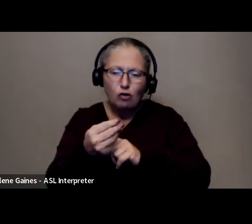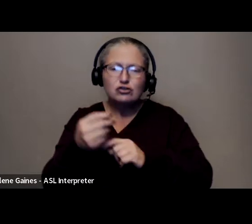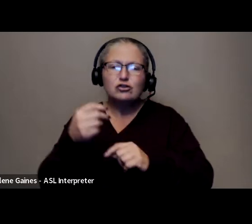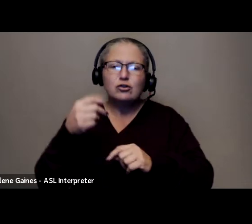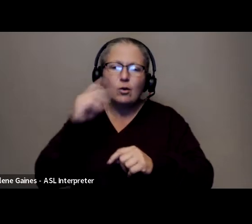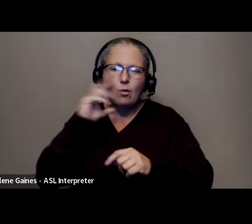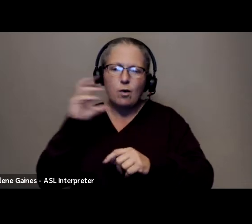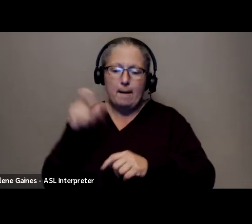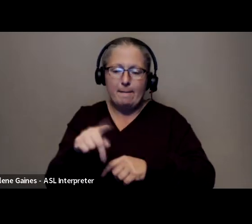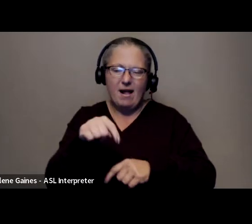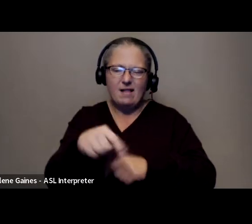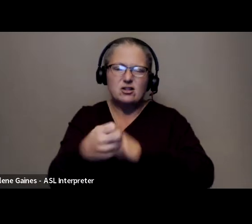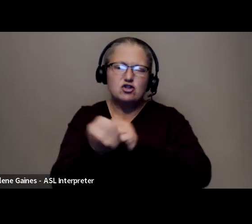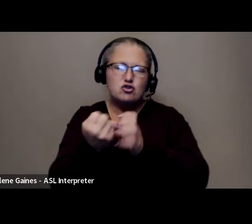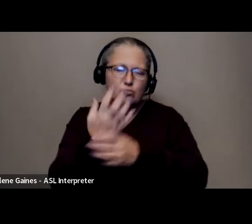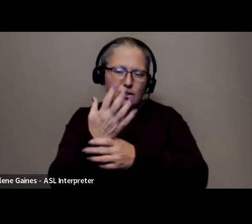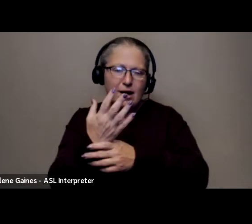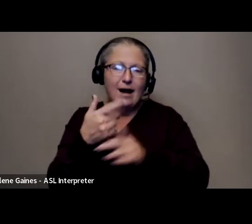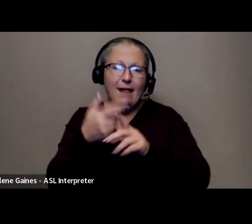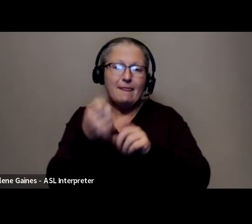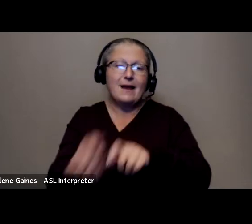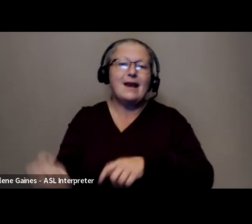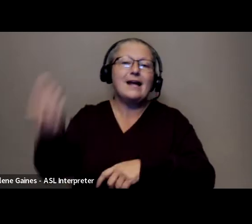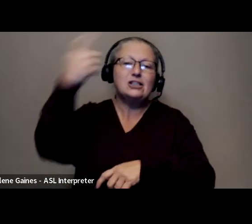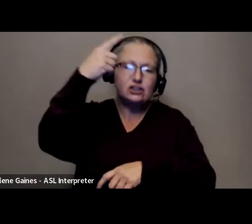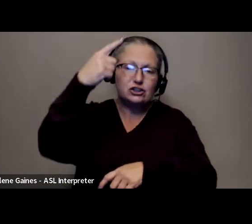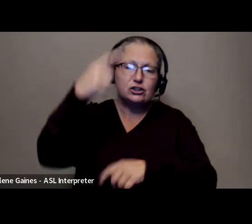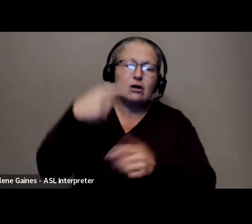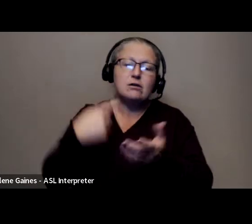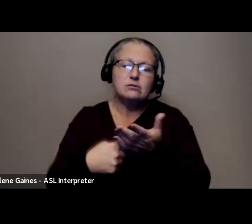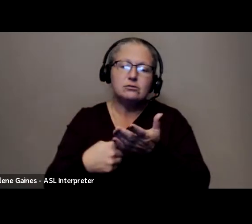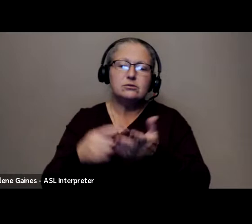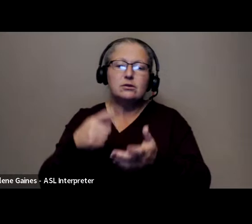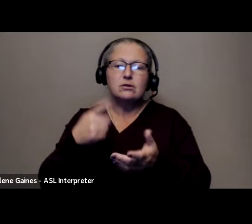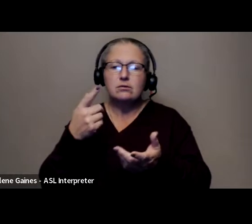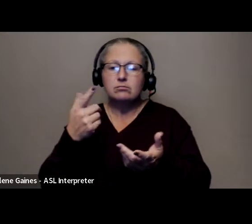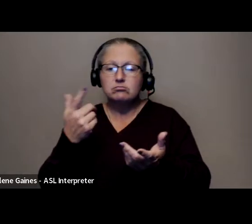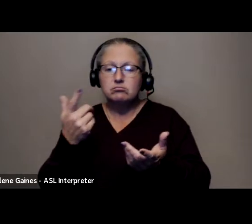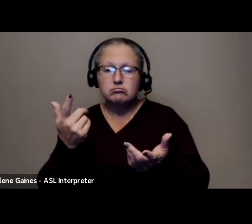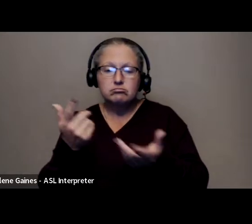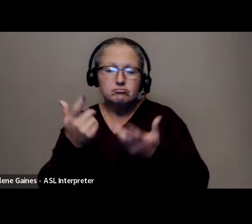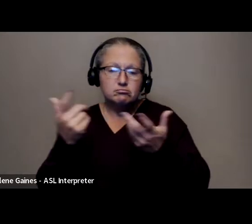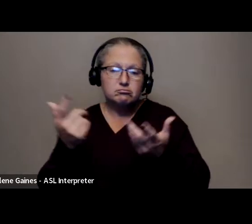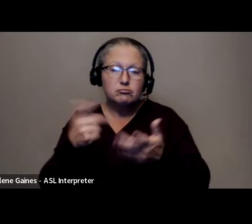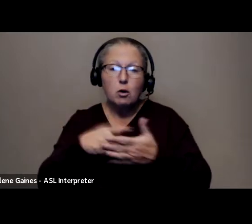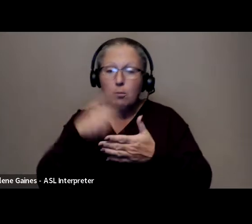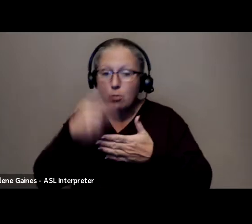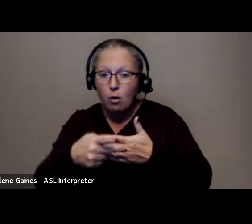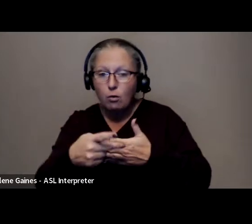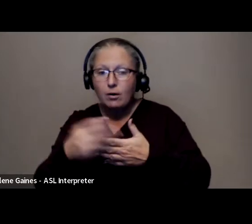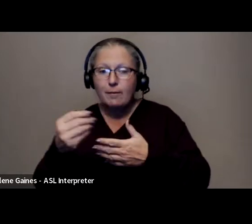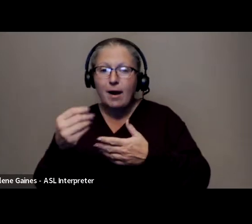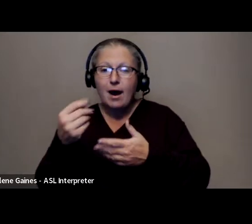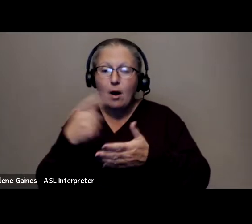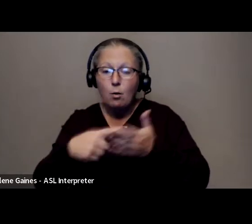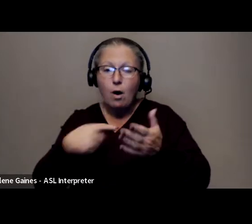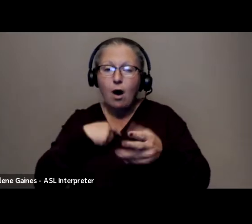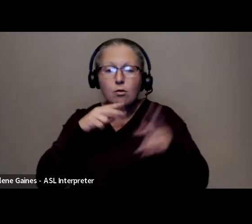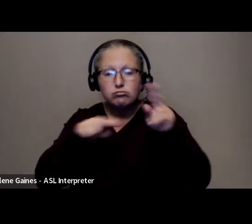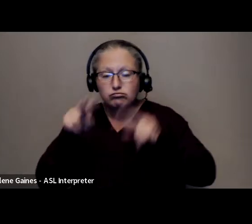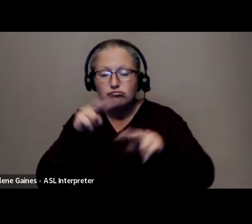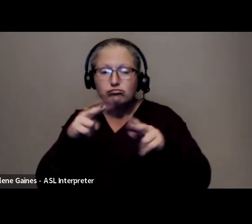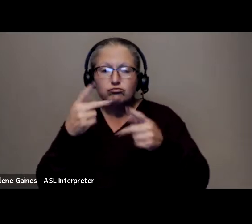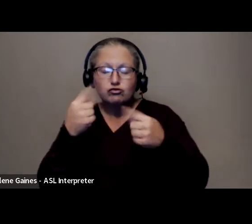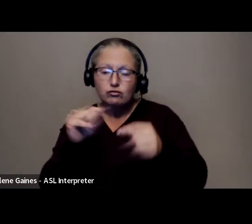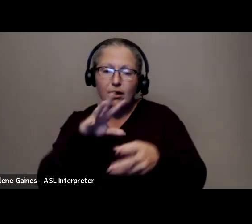back in the spring, and we'll come back again next year and talk about some of the programs and endeavors that we're looking to engage